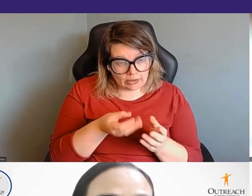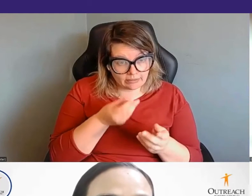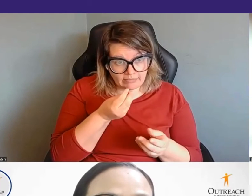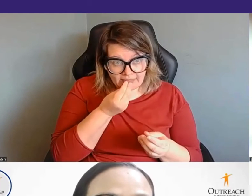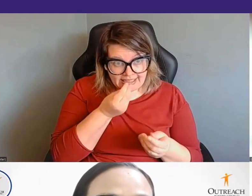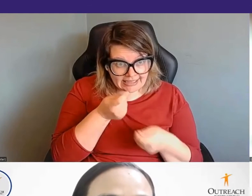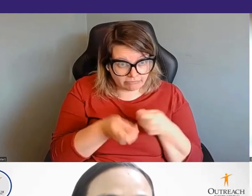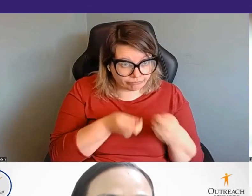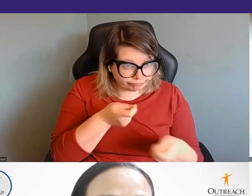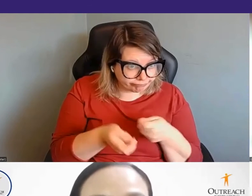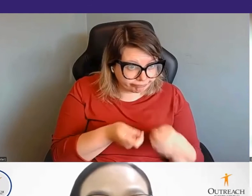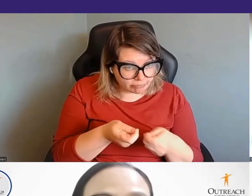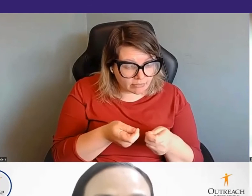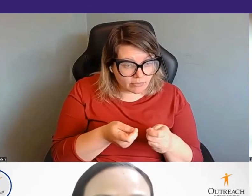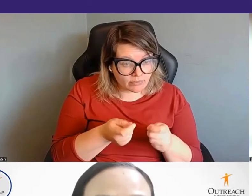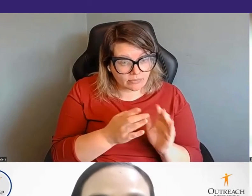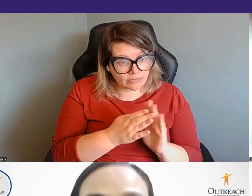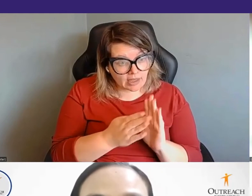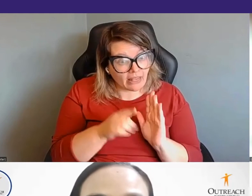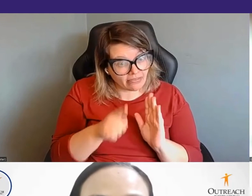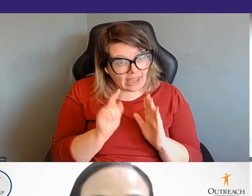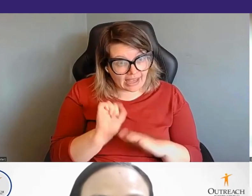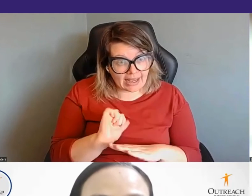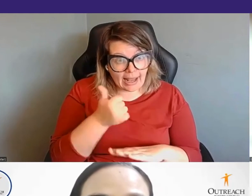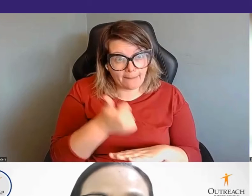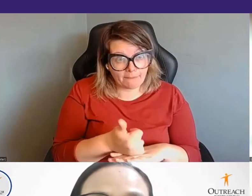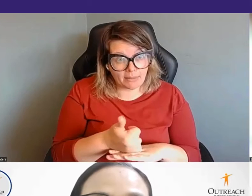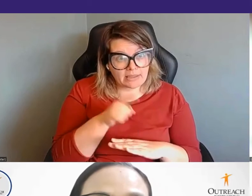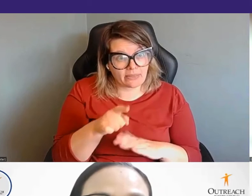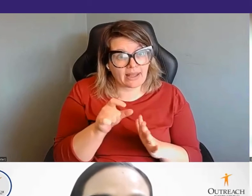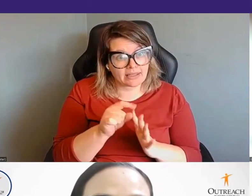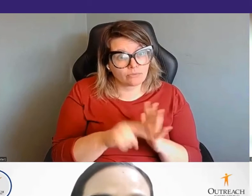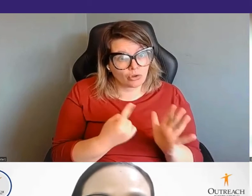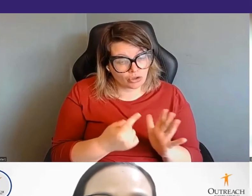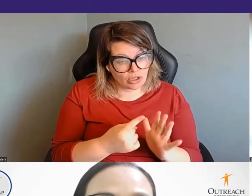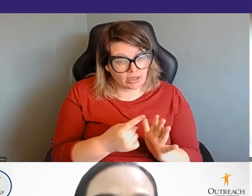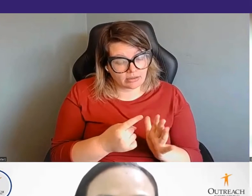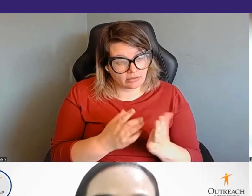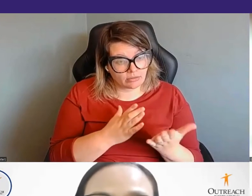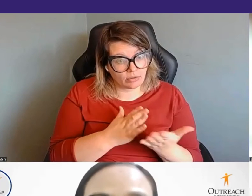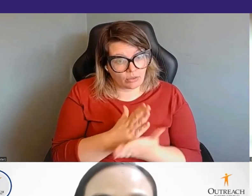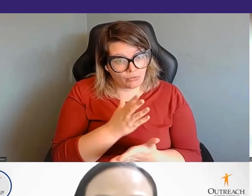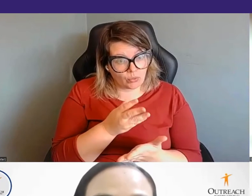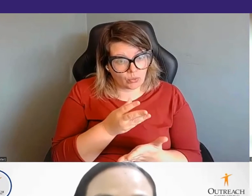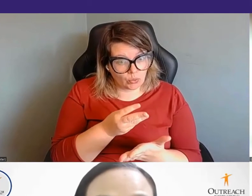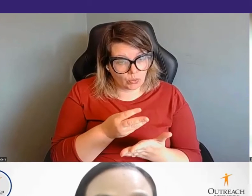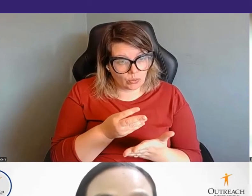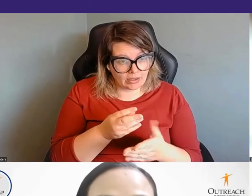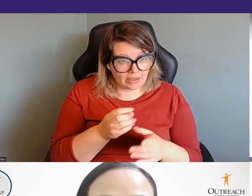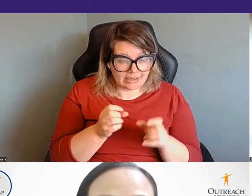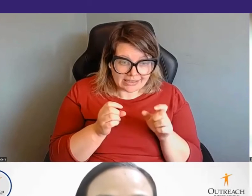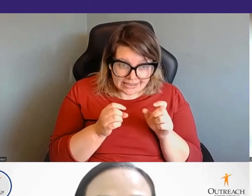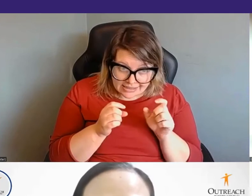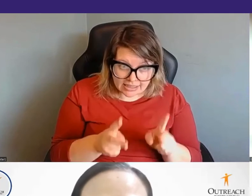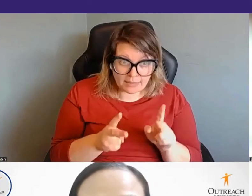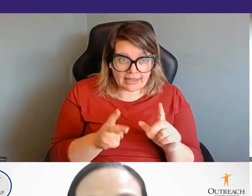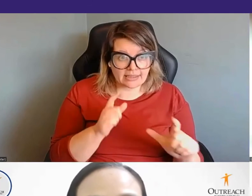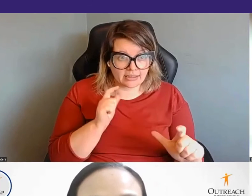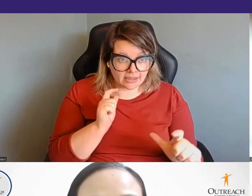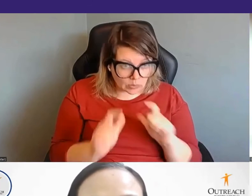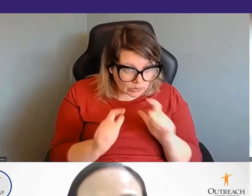to implement that project with systematic community-led monitoring